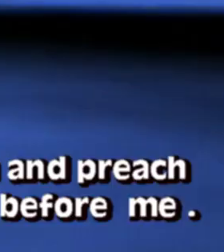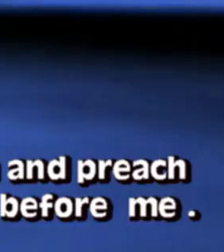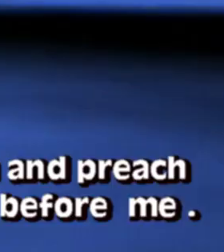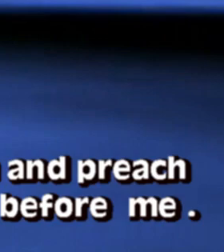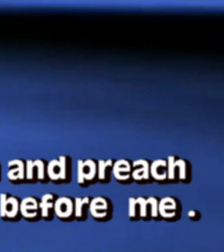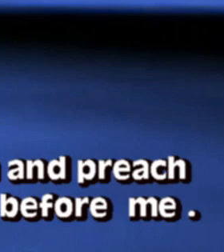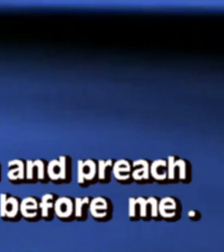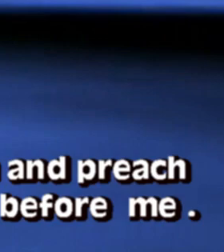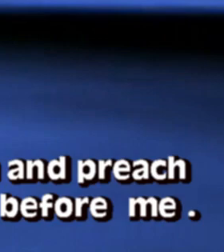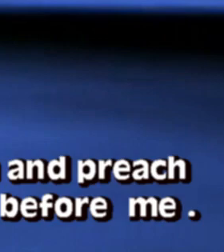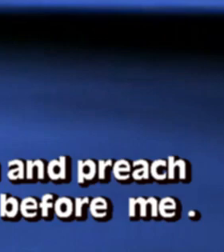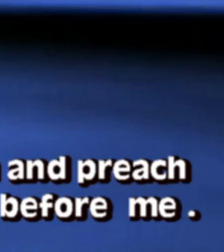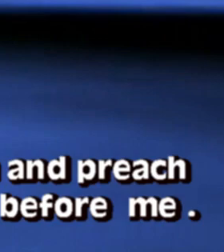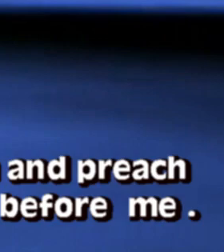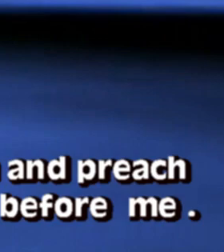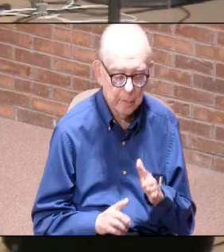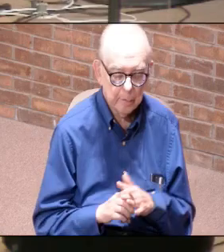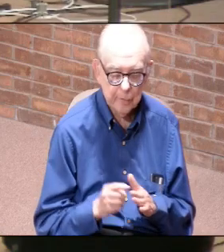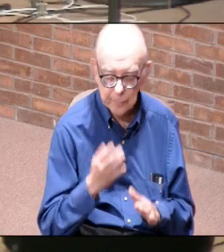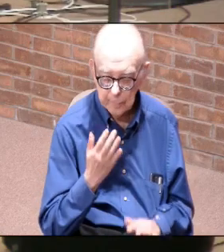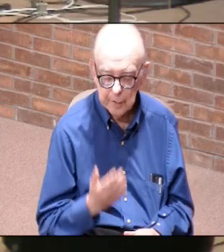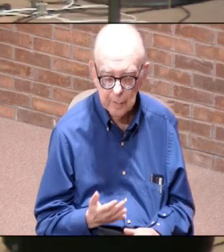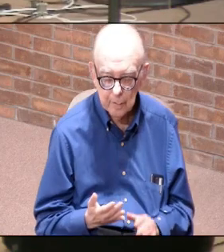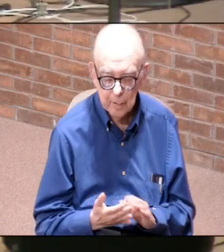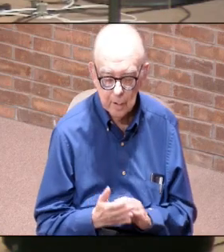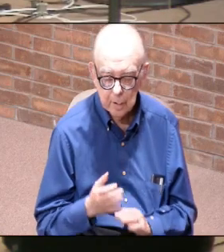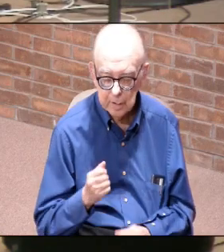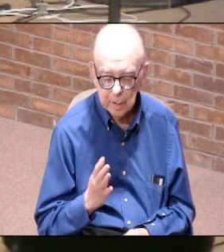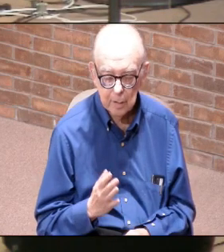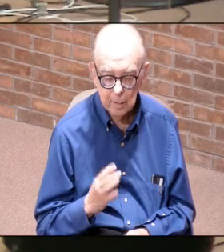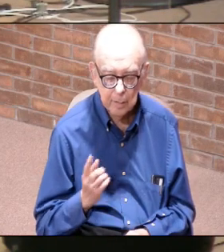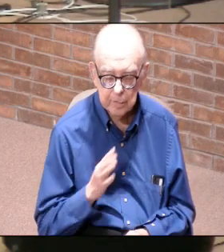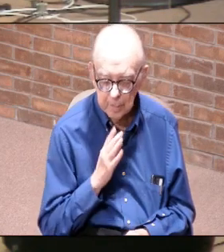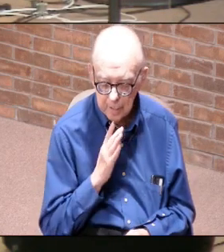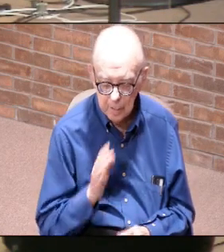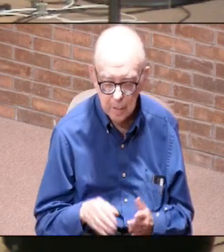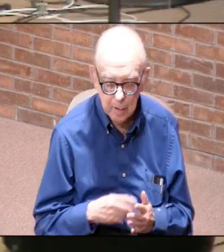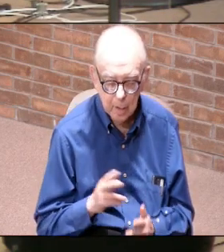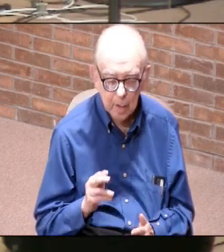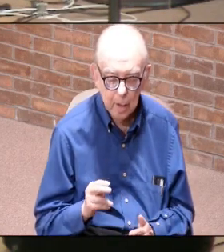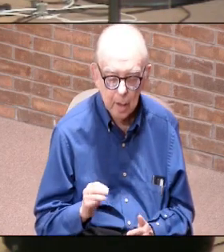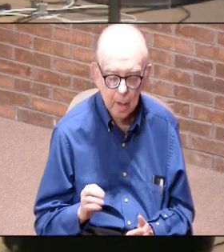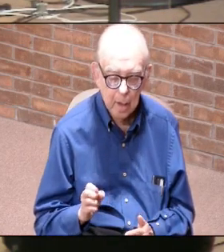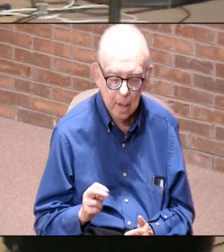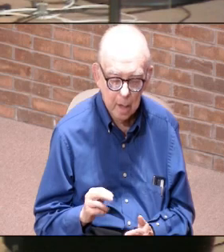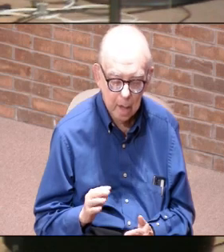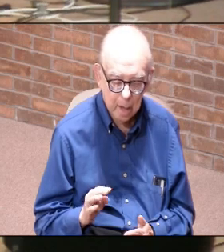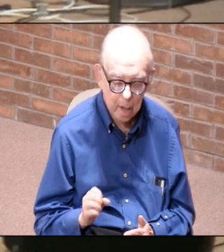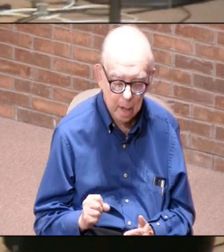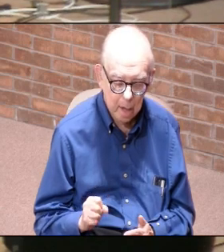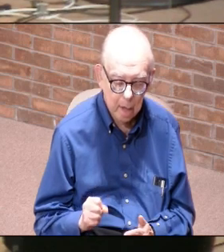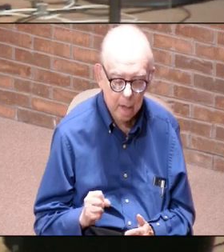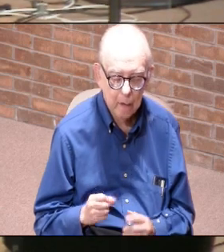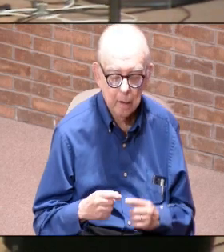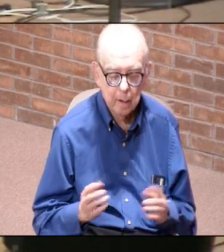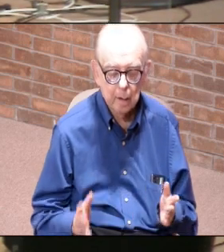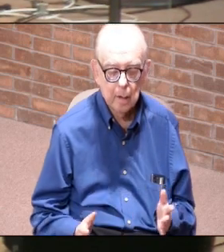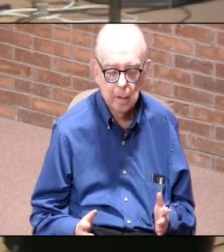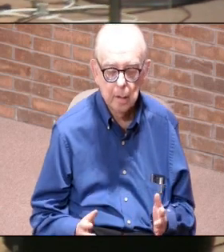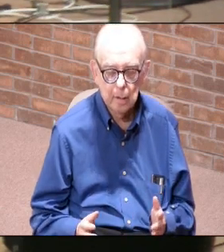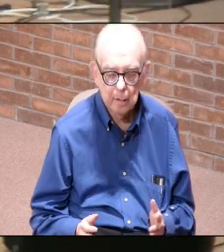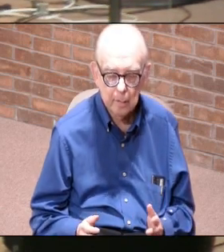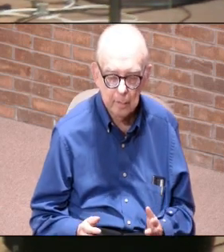against it because their evil has come up before me. Now, we've always talked about Nineveh was an enemy of